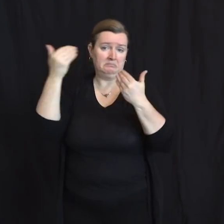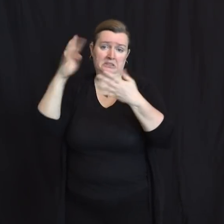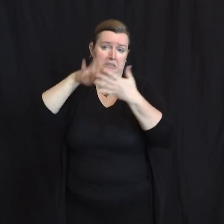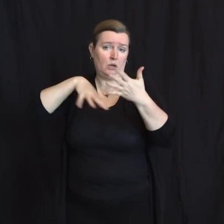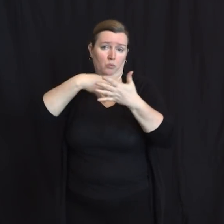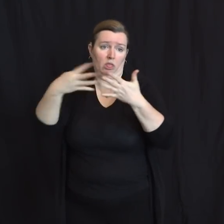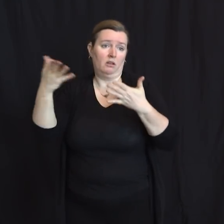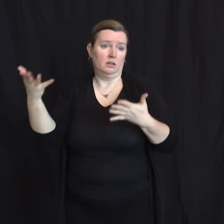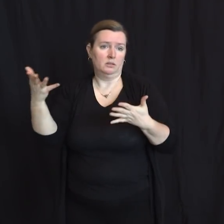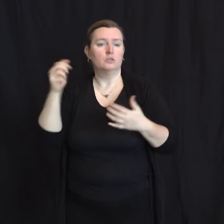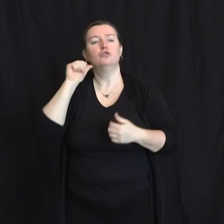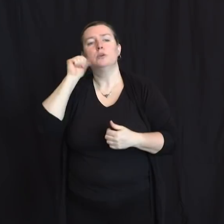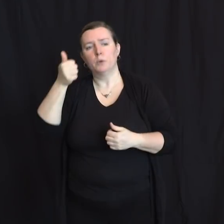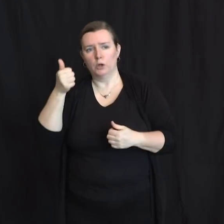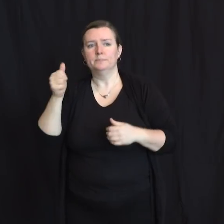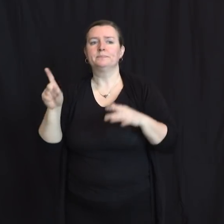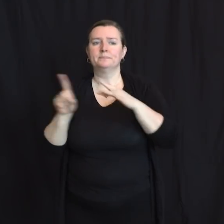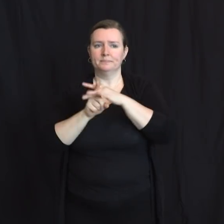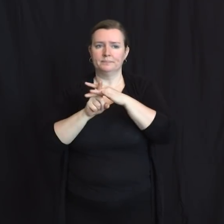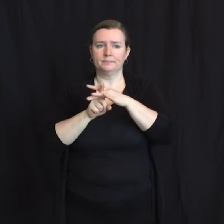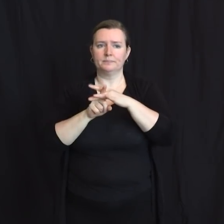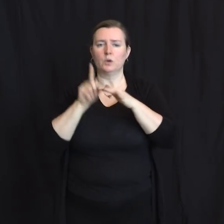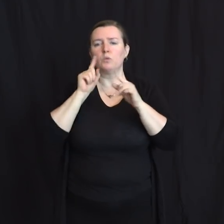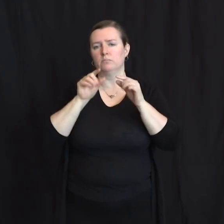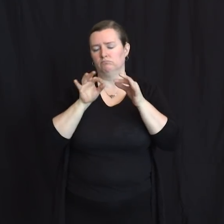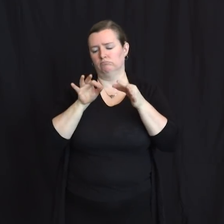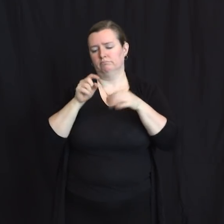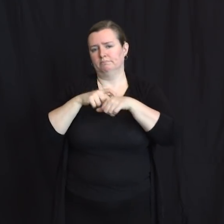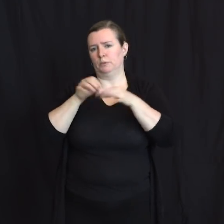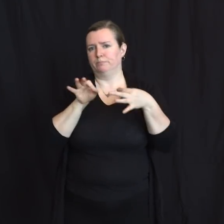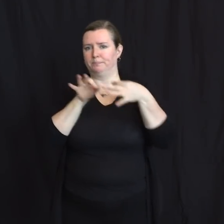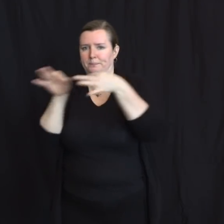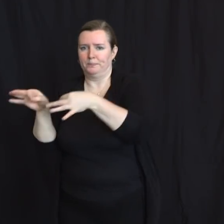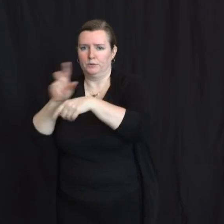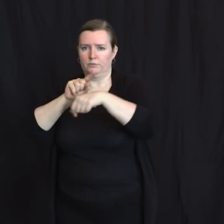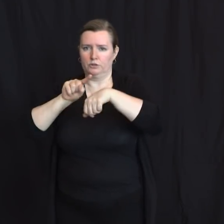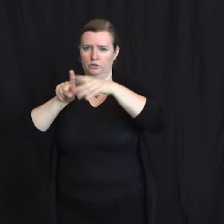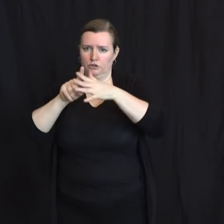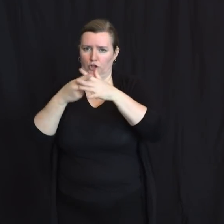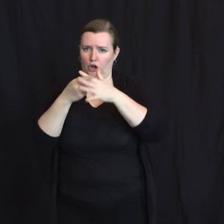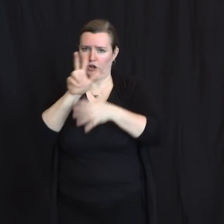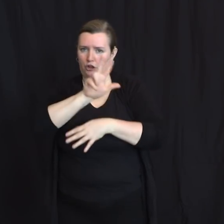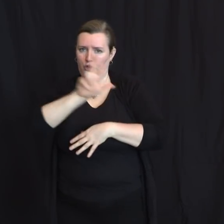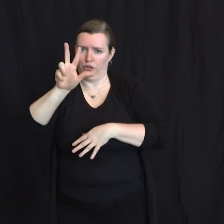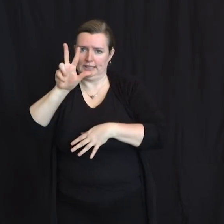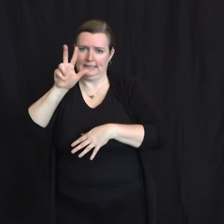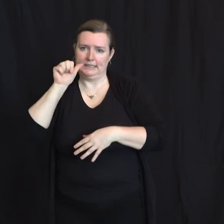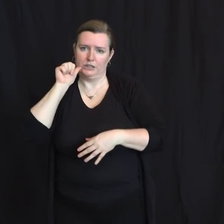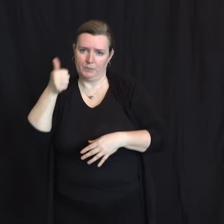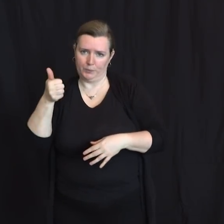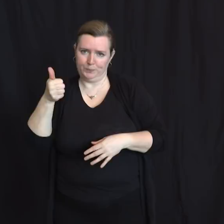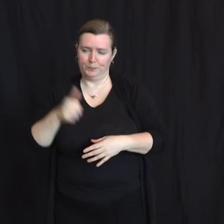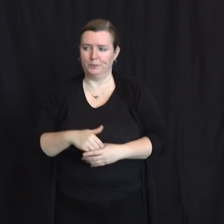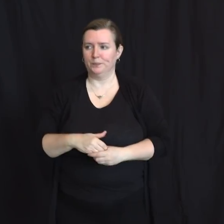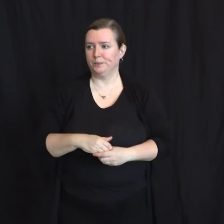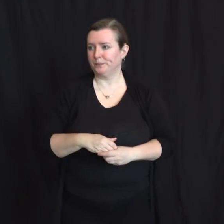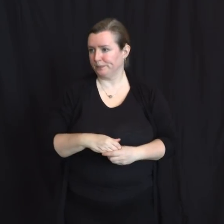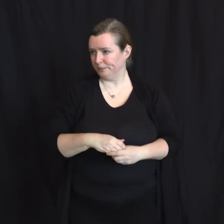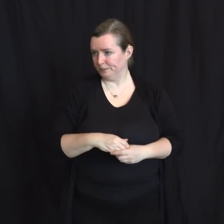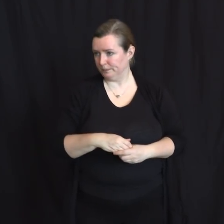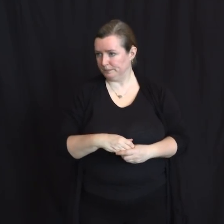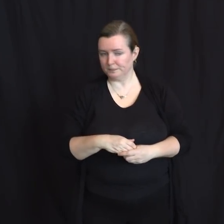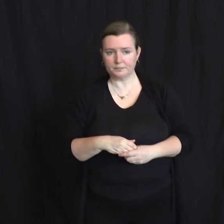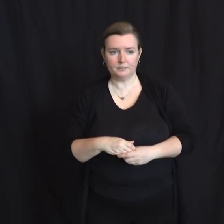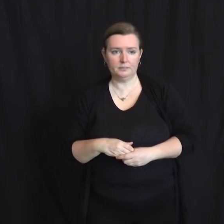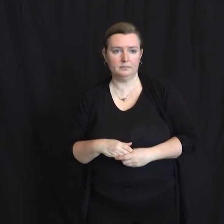tomorrow. So we're going to gather tomorrow at 3 p.m. Is that correct? 3 p.m. here tomorrow. Unless you hear otherwise, we'll be together again Saturday back to